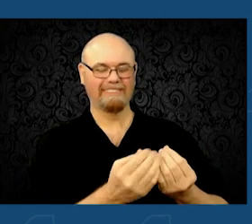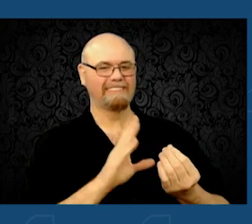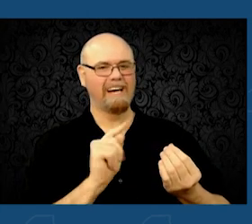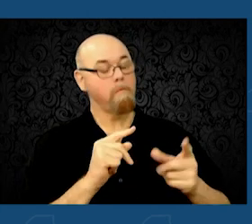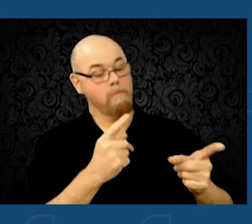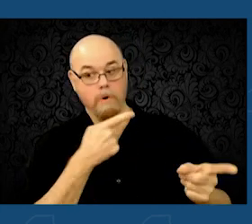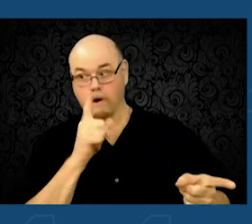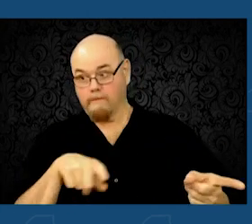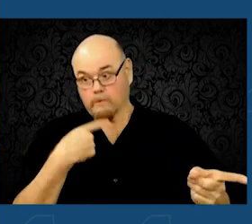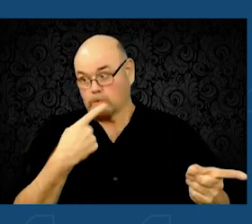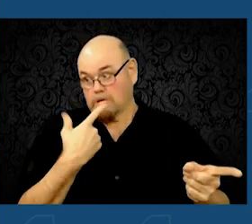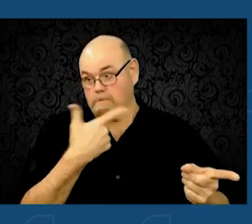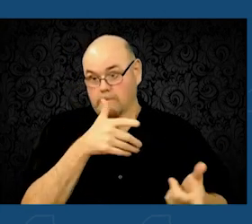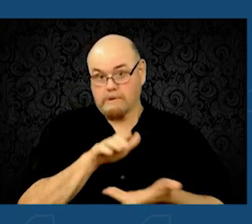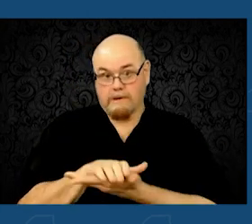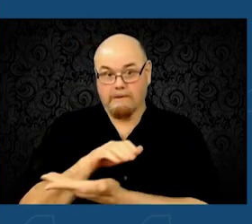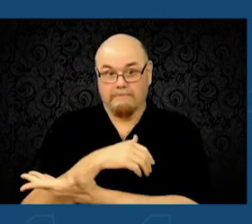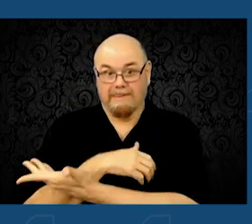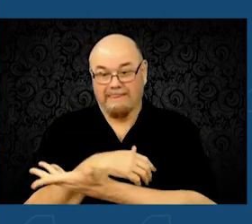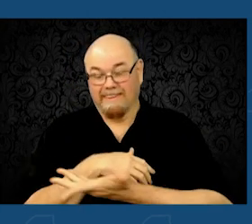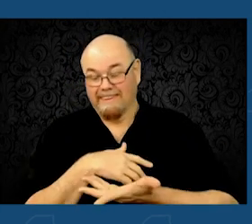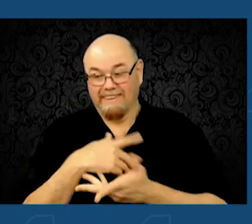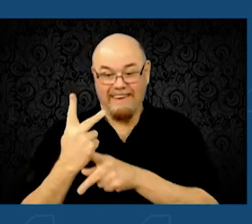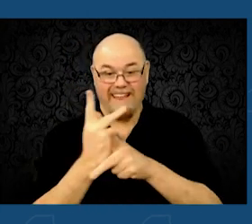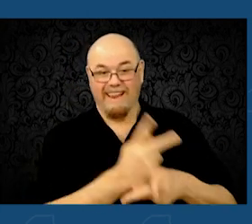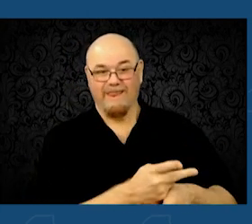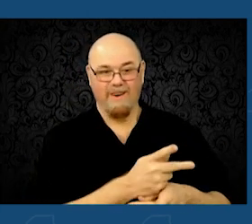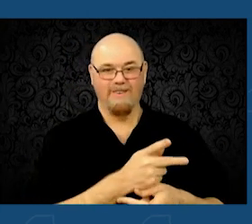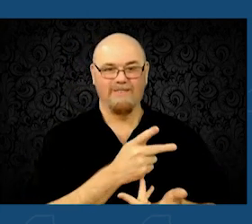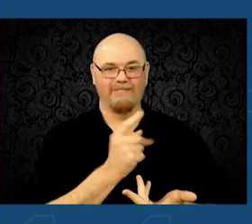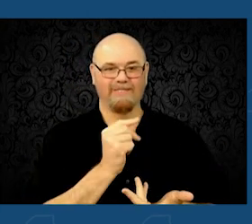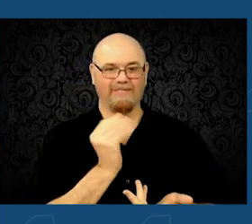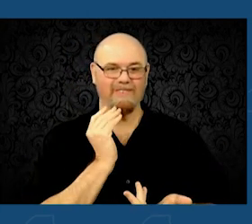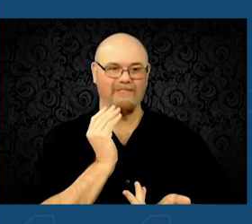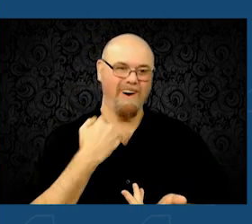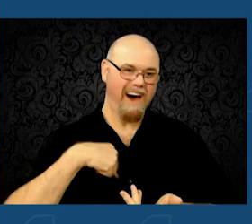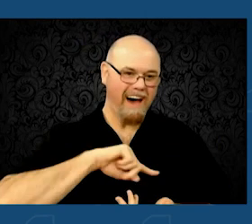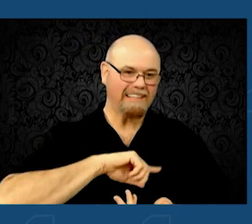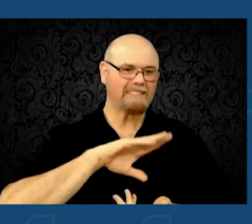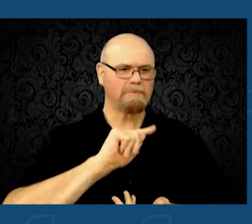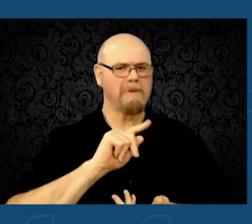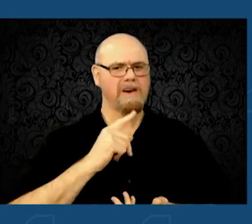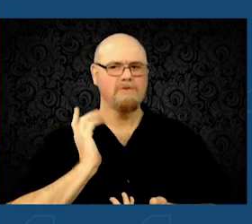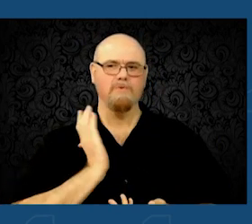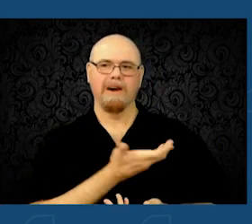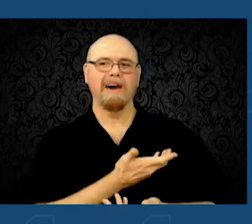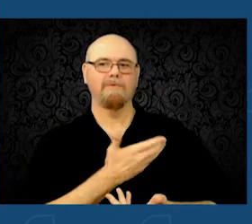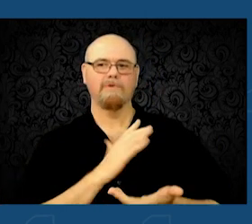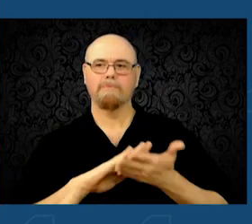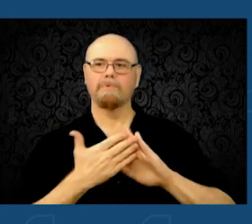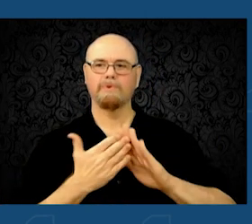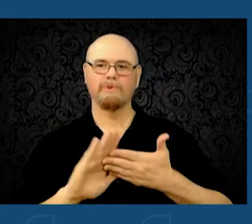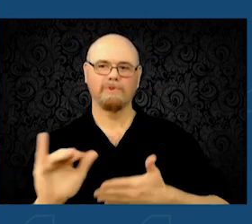this, lending her not only to this organization, but to this community. Thank you very much.